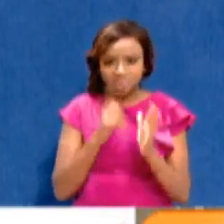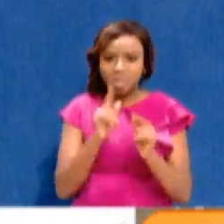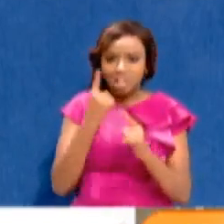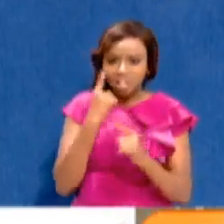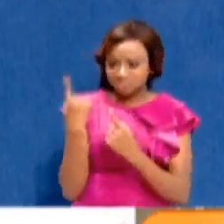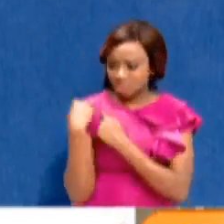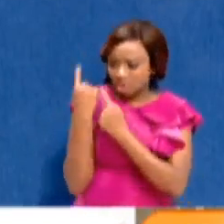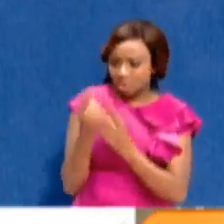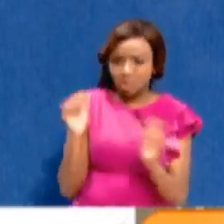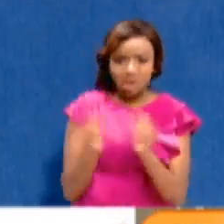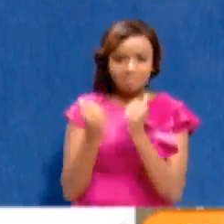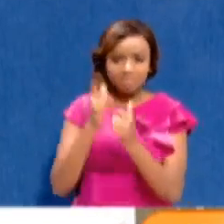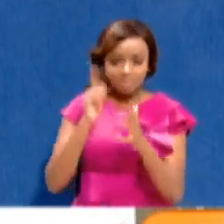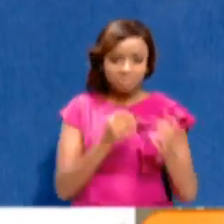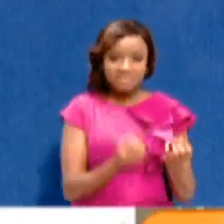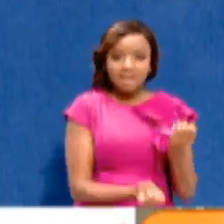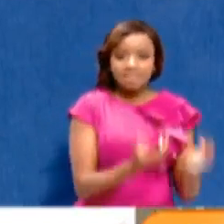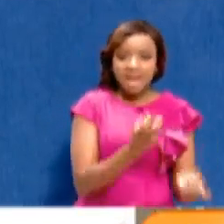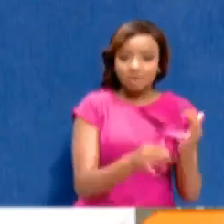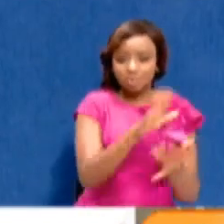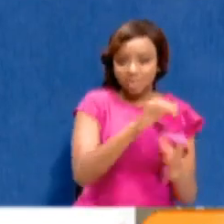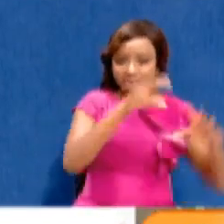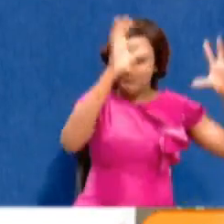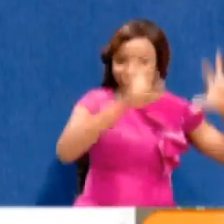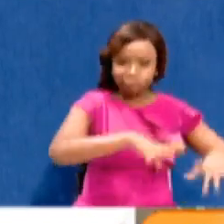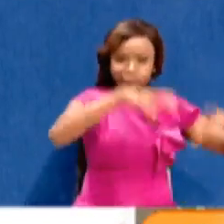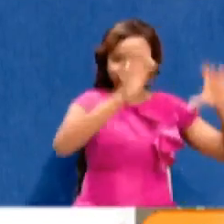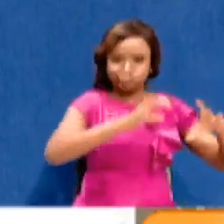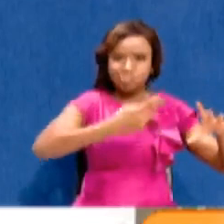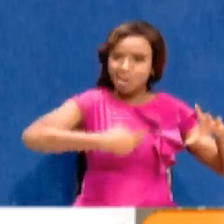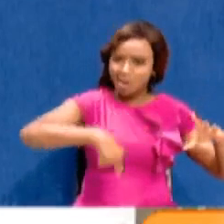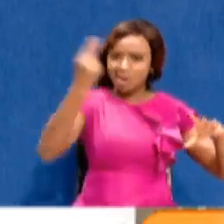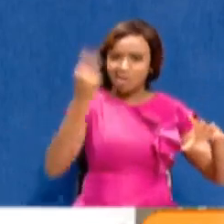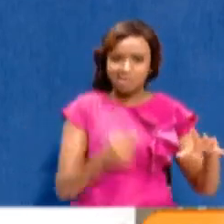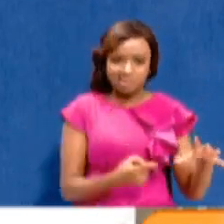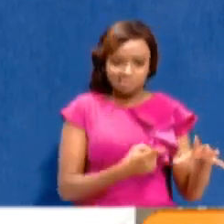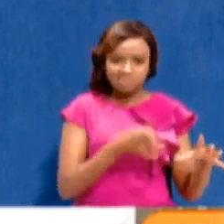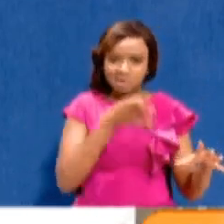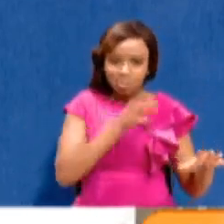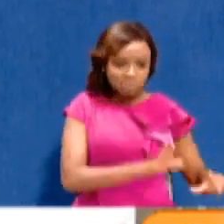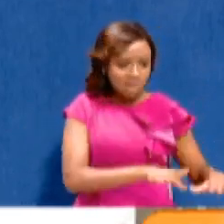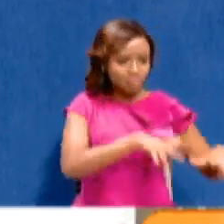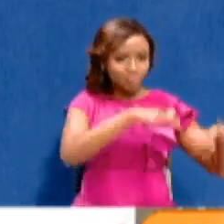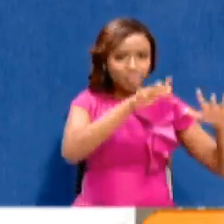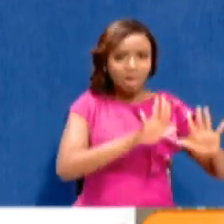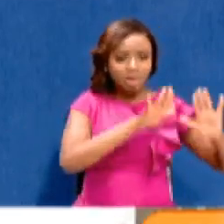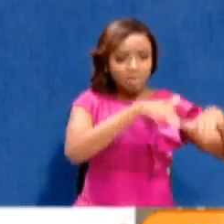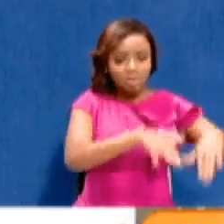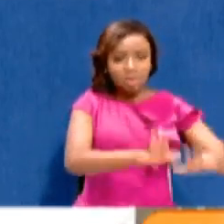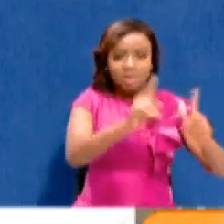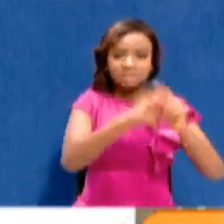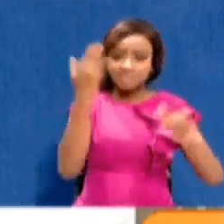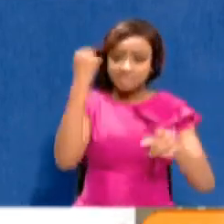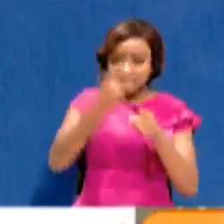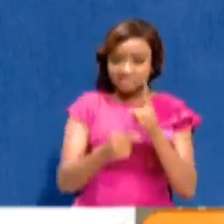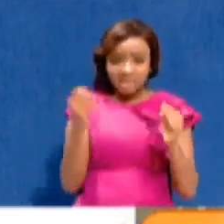have seen lately, we've had the floods in Baringo. There's been higher than usual rainfall in all of those lakes in the Rift Valley region. And that is from last